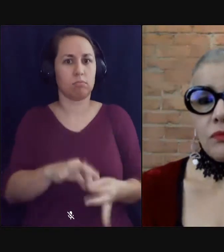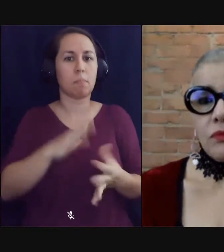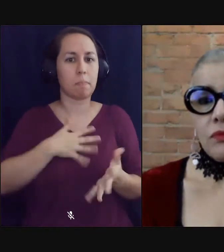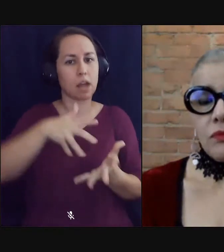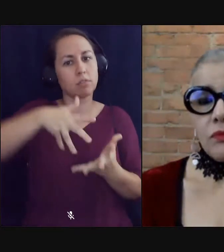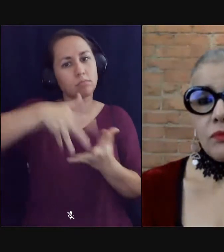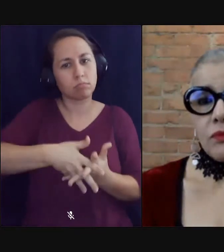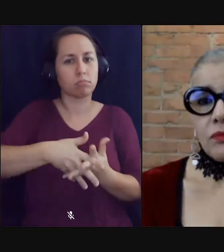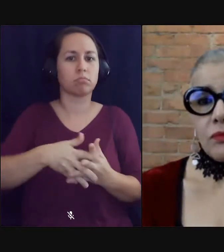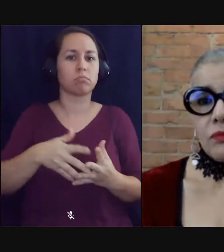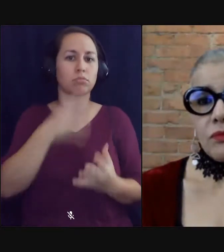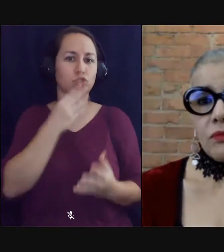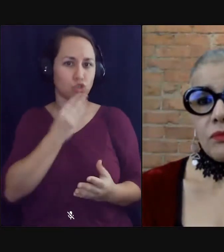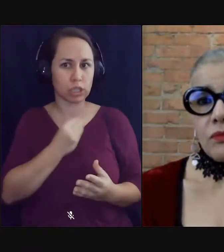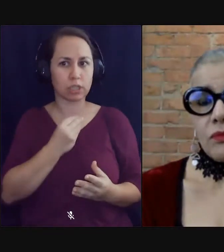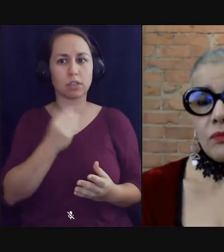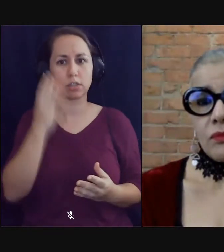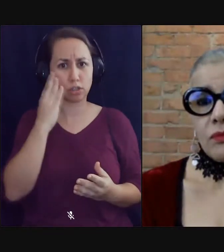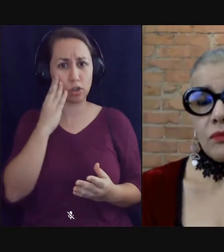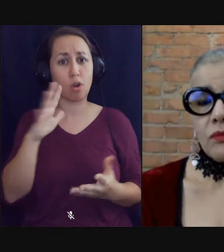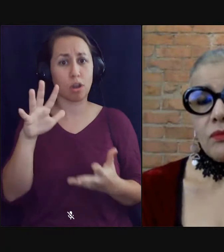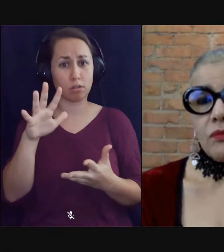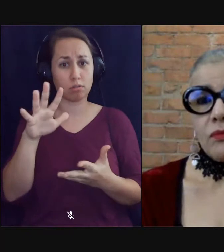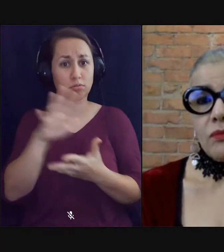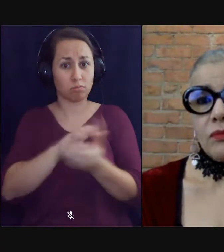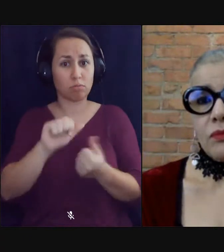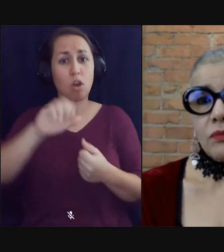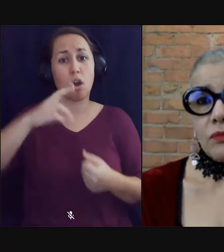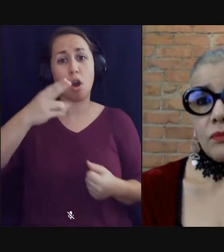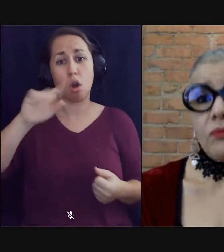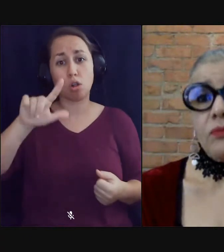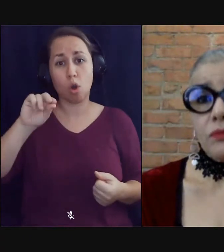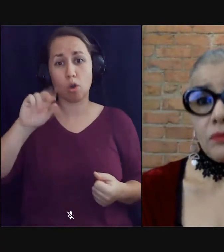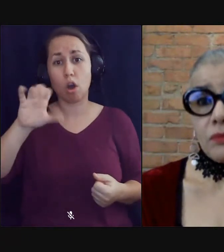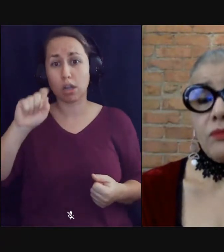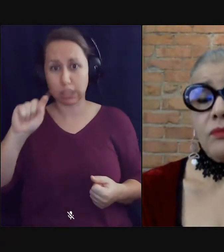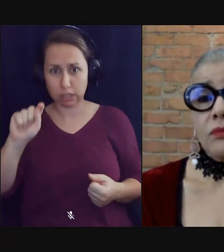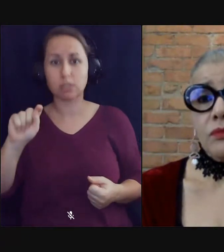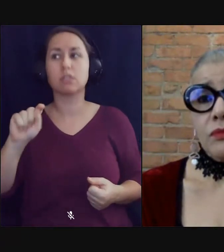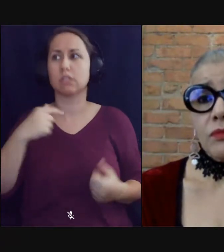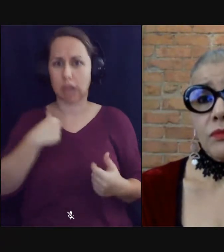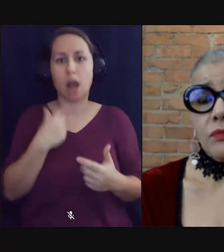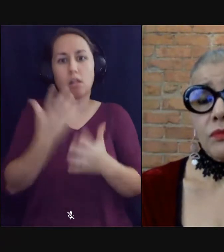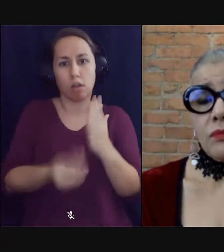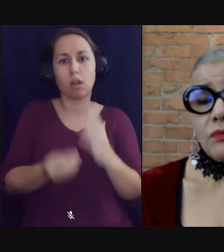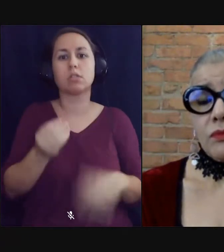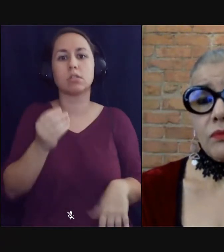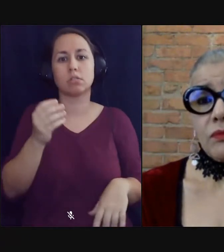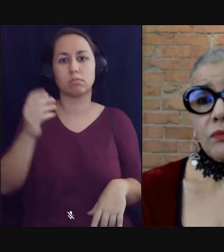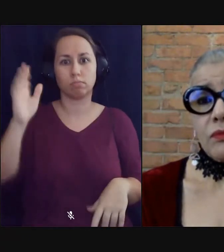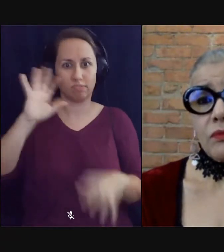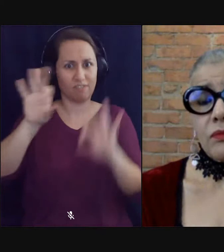even a generation away. I actually lost an aunt during the Holocaust. My mother lost a sister. My grandparents lost their